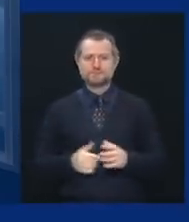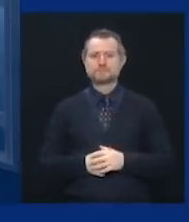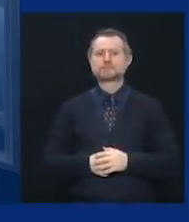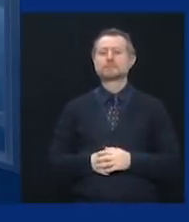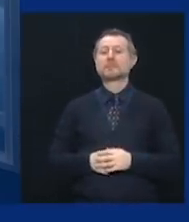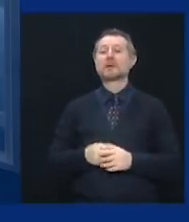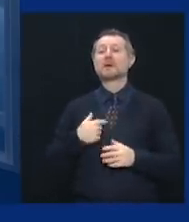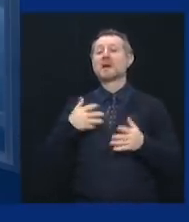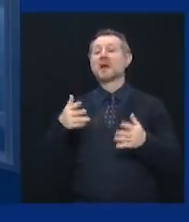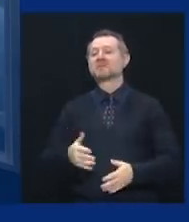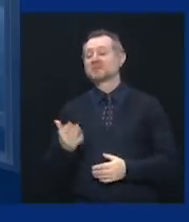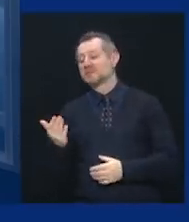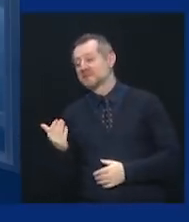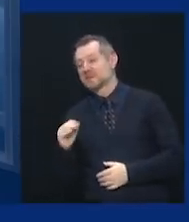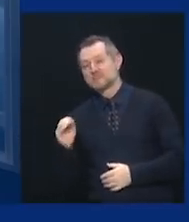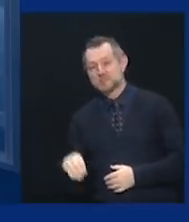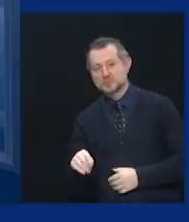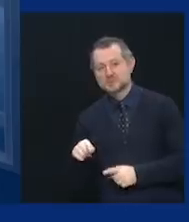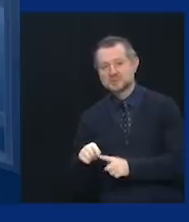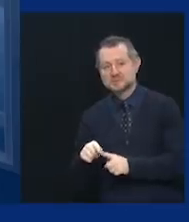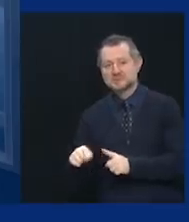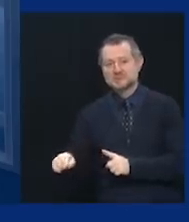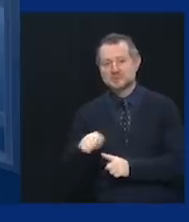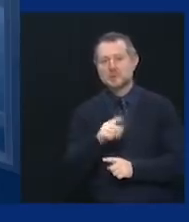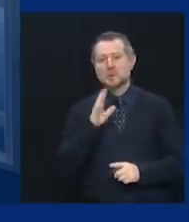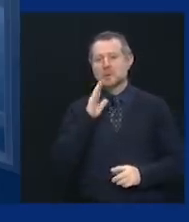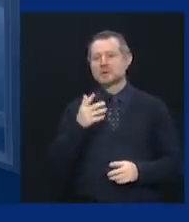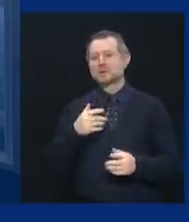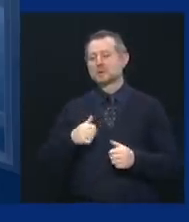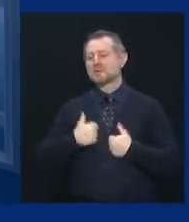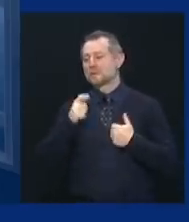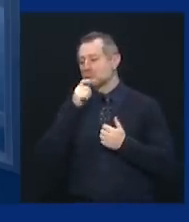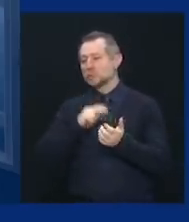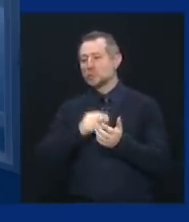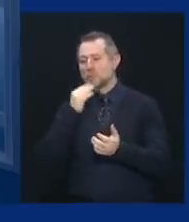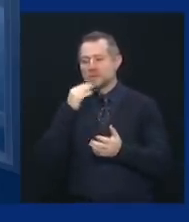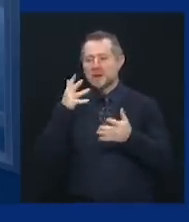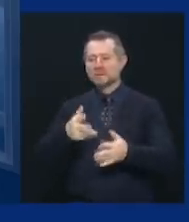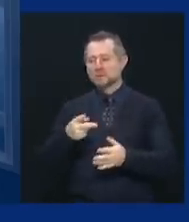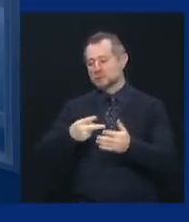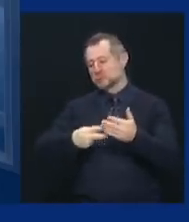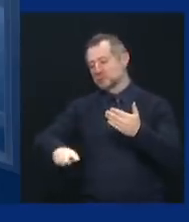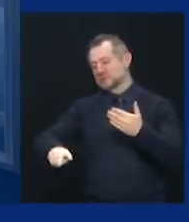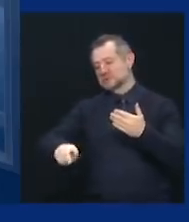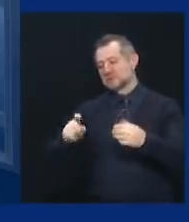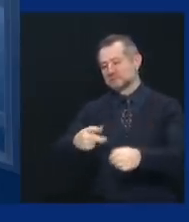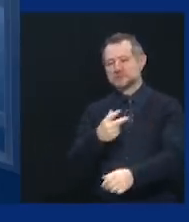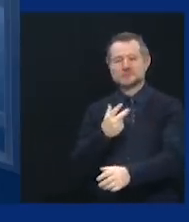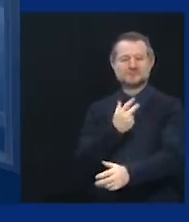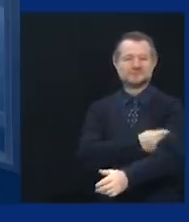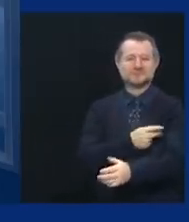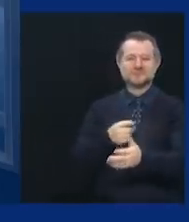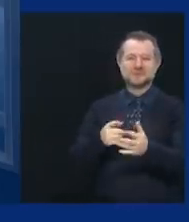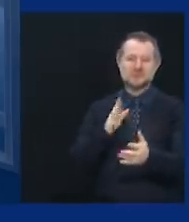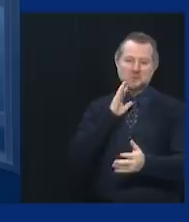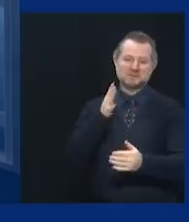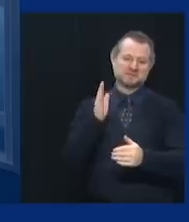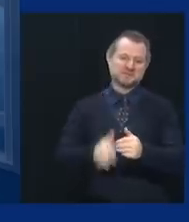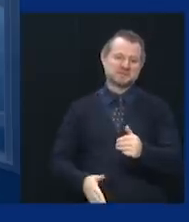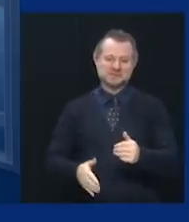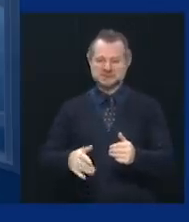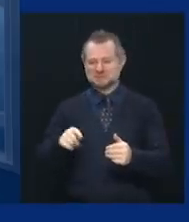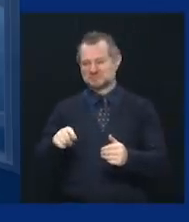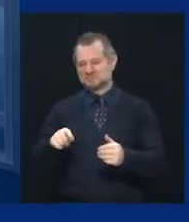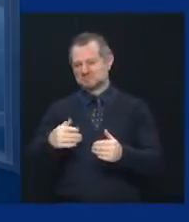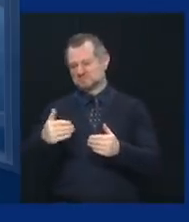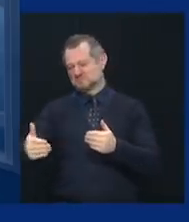about 15% of the nursing home residents that need to be vaccinated, and we want to get that done over the next